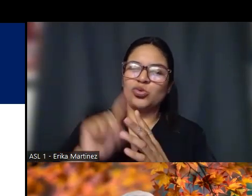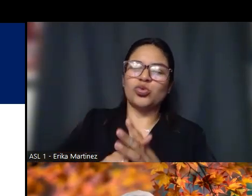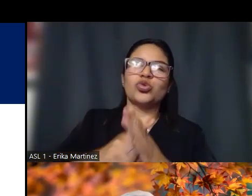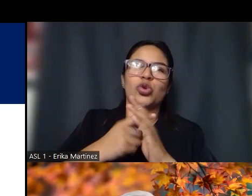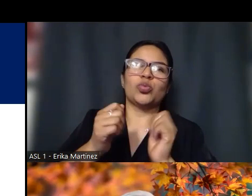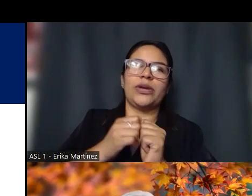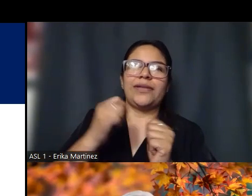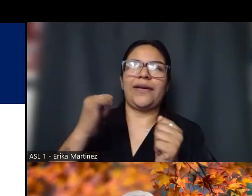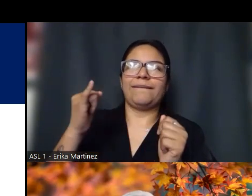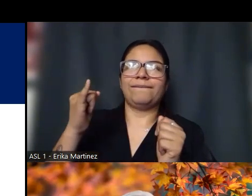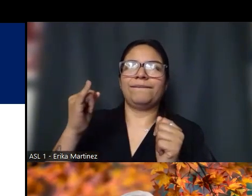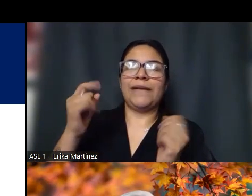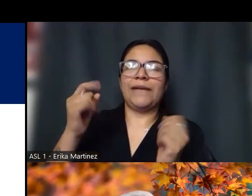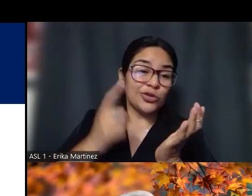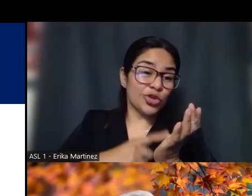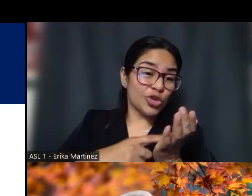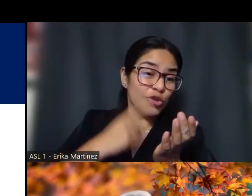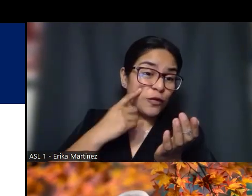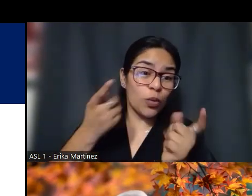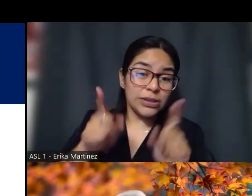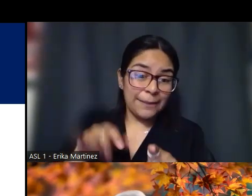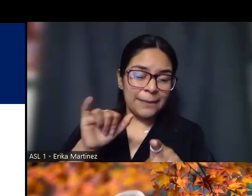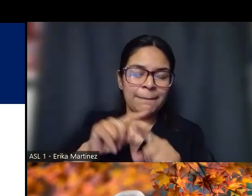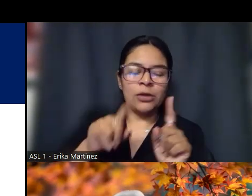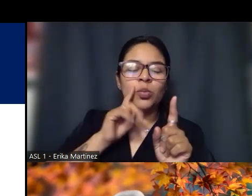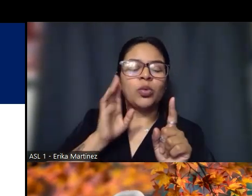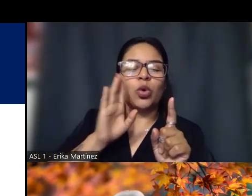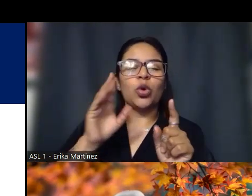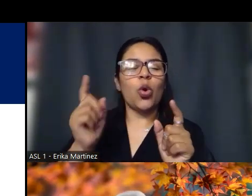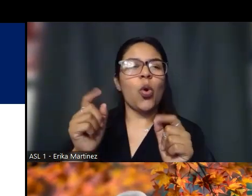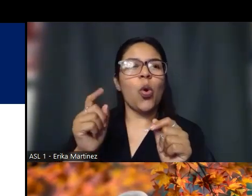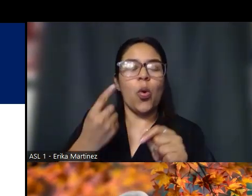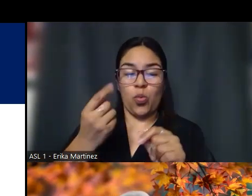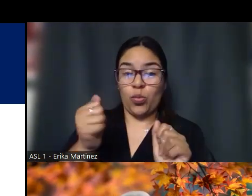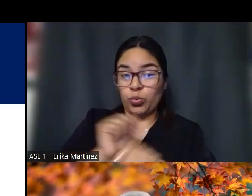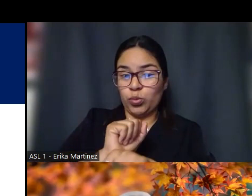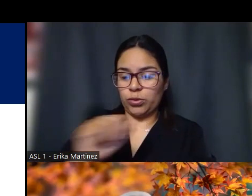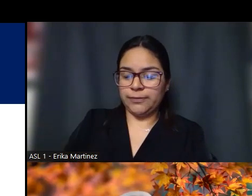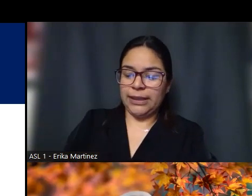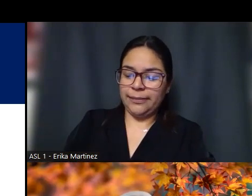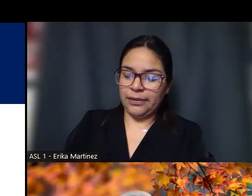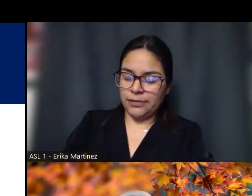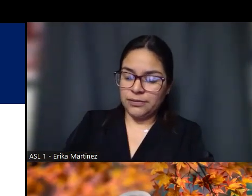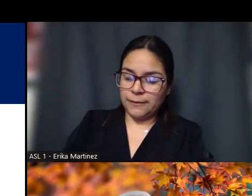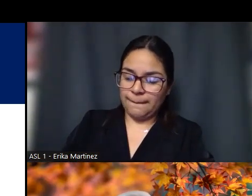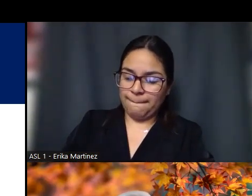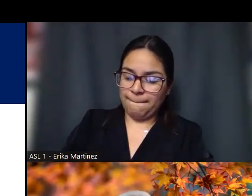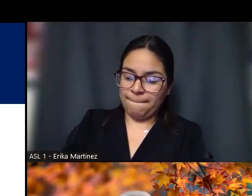but we always work with APS, and we will do cross-reporting.